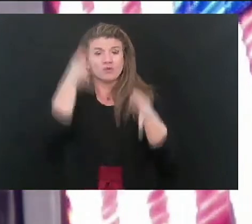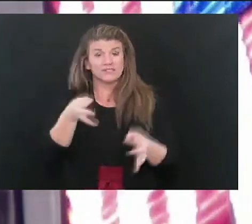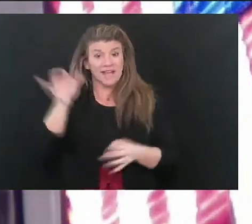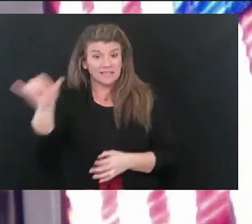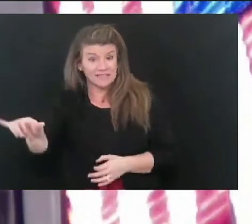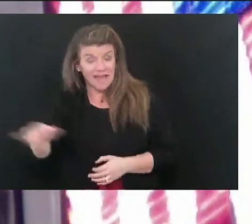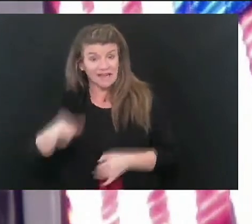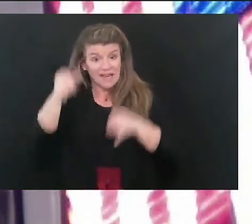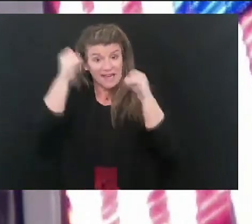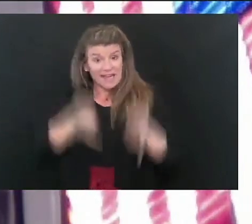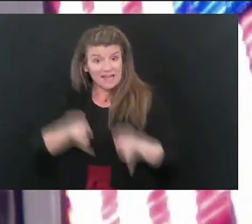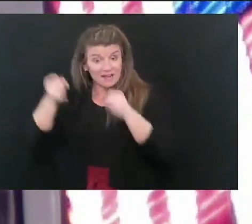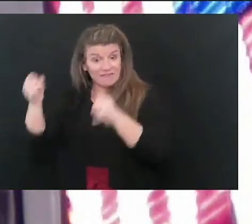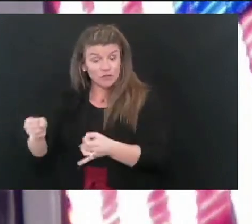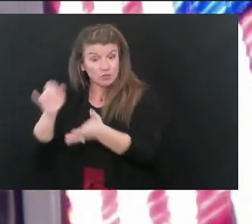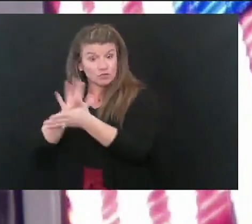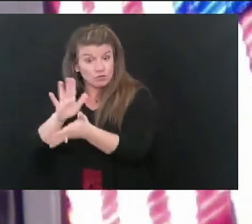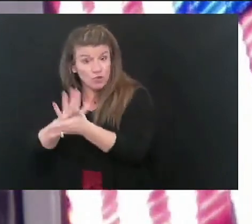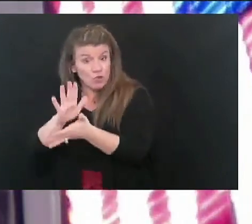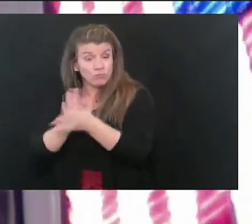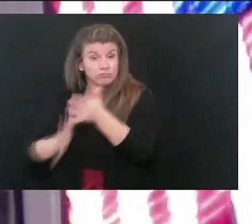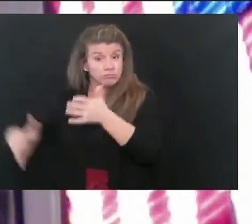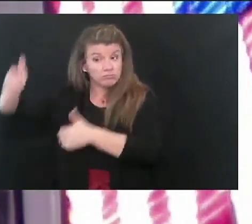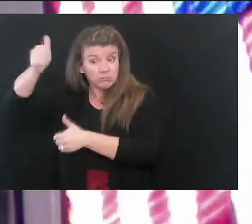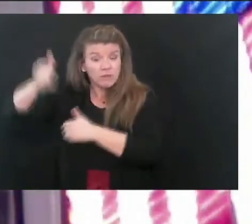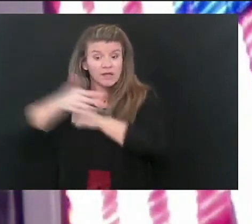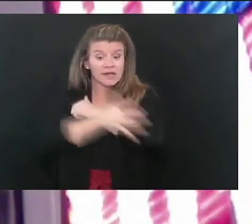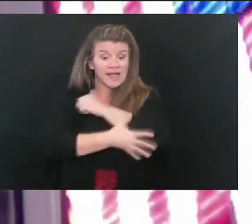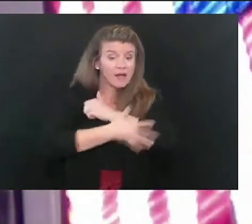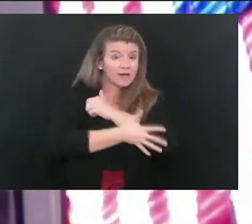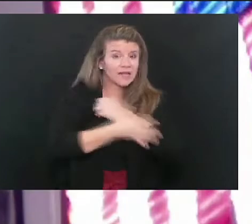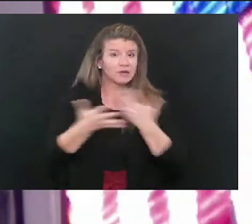individual school administrators? Is it on a county level? Thank you.